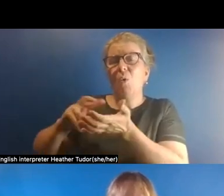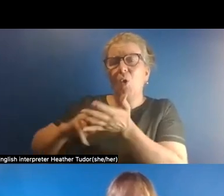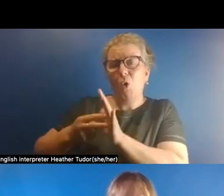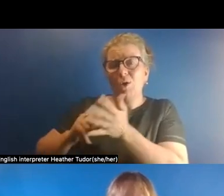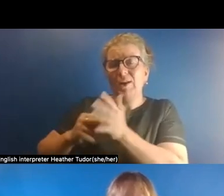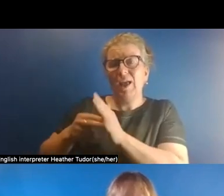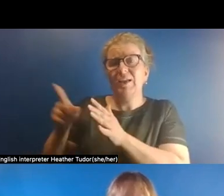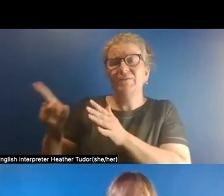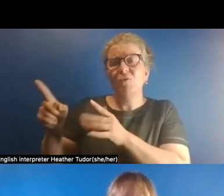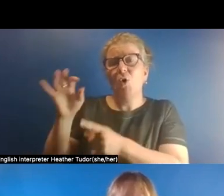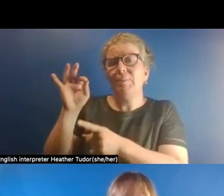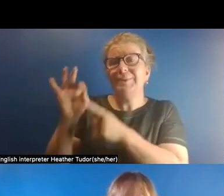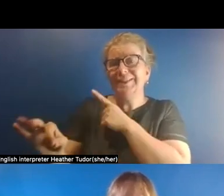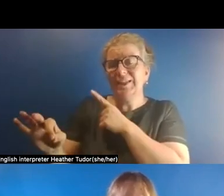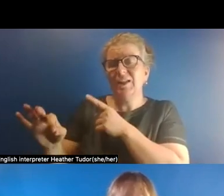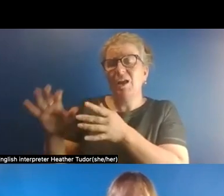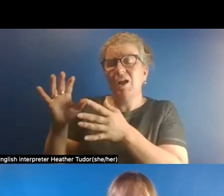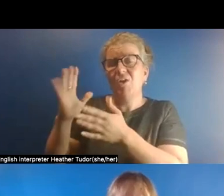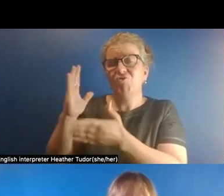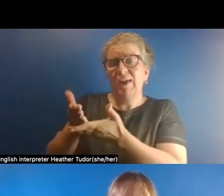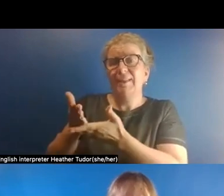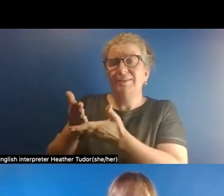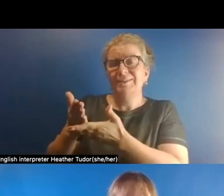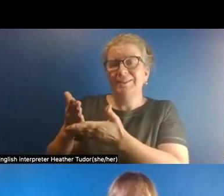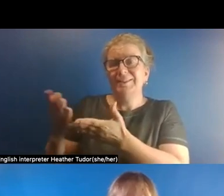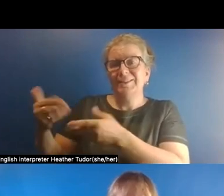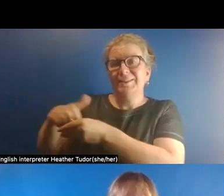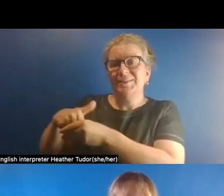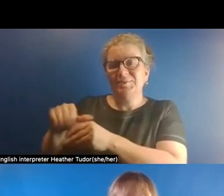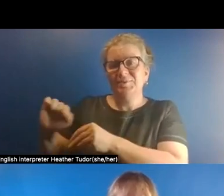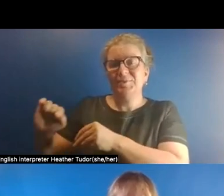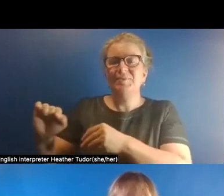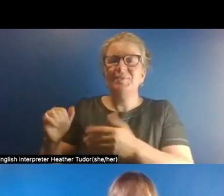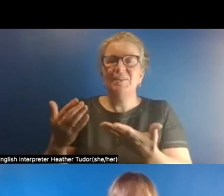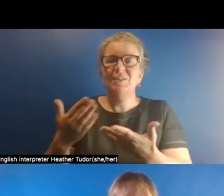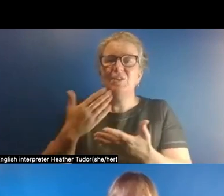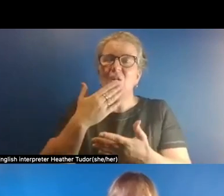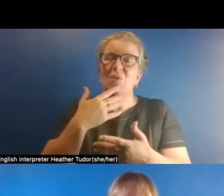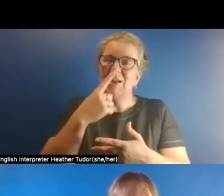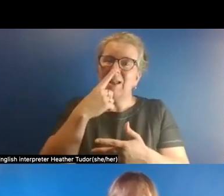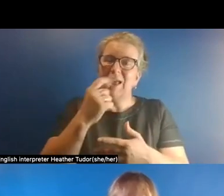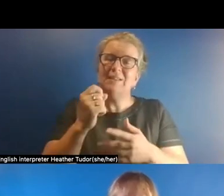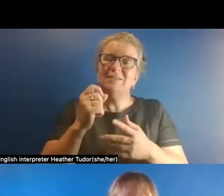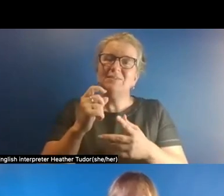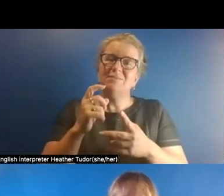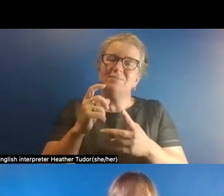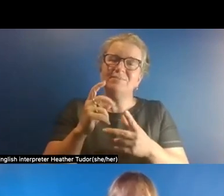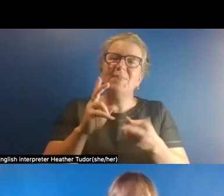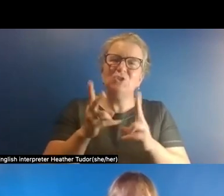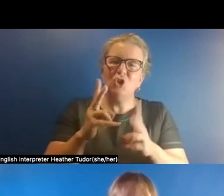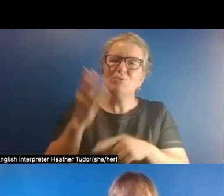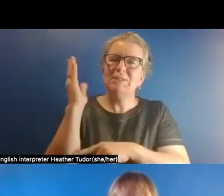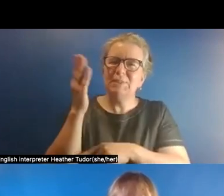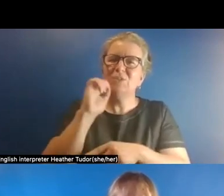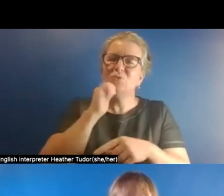reality. So thank you, everybody. If I can ask the interpreters, the speakers, and Sarah to just stick around just to